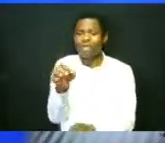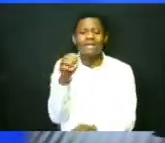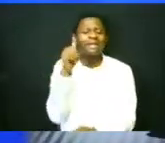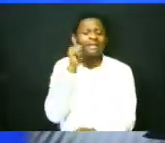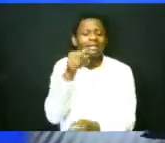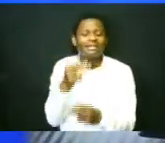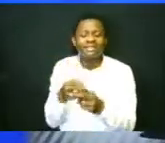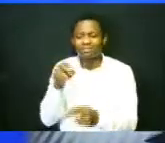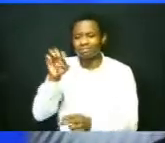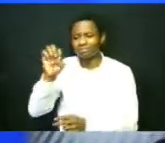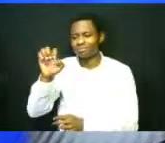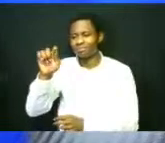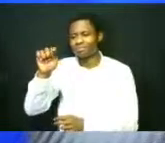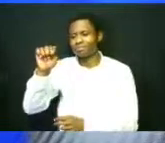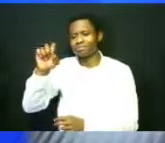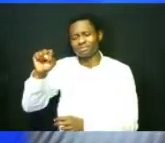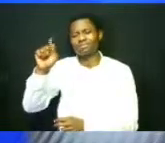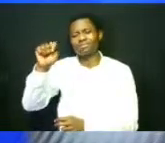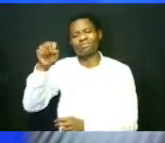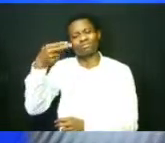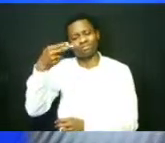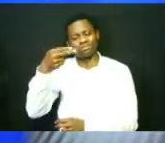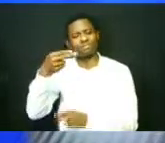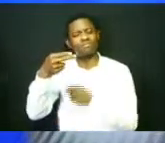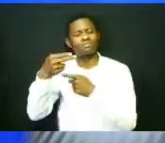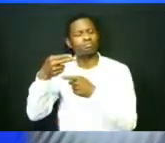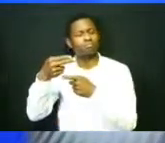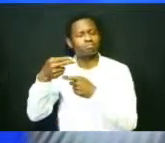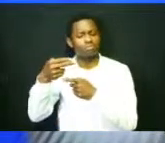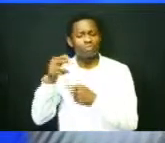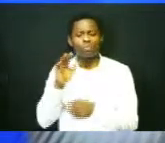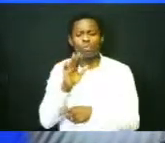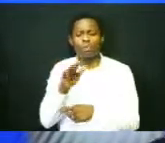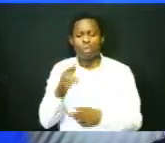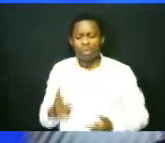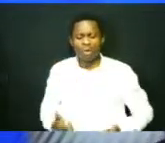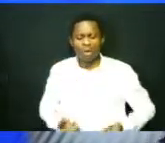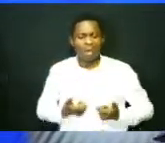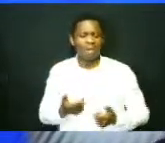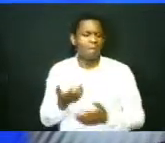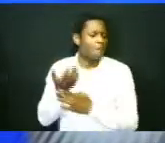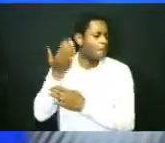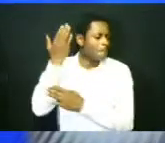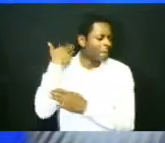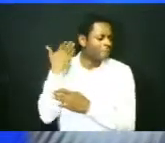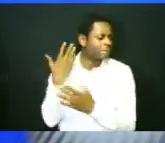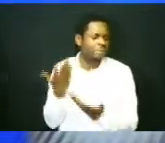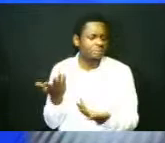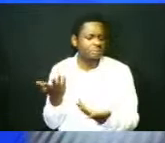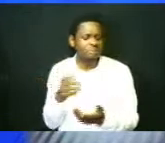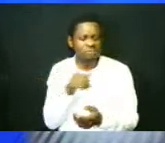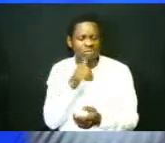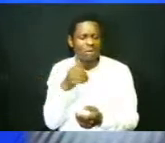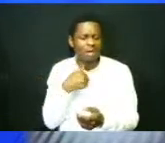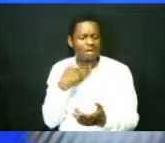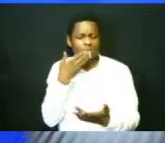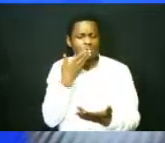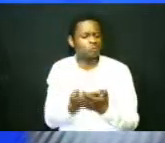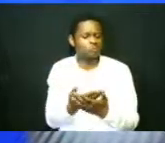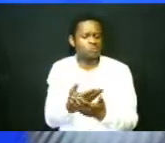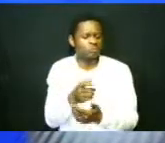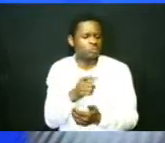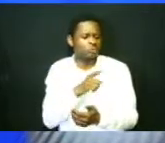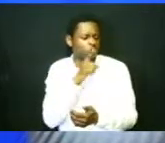wasn't anything that was good, who was a slave or who was a captive, was chosen out